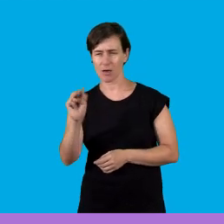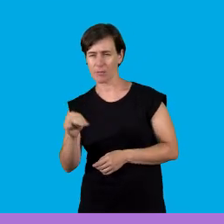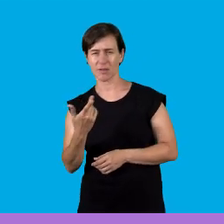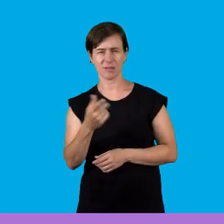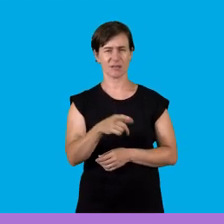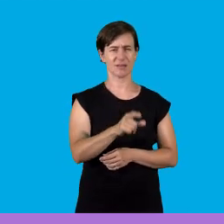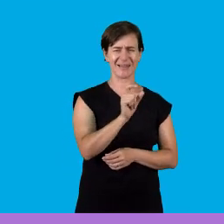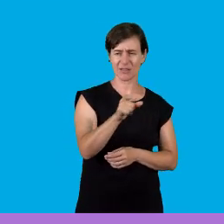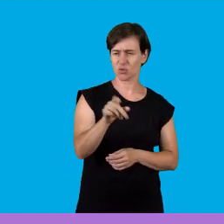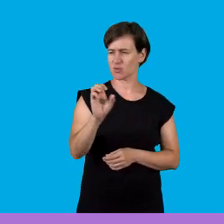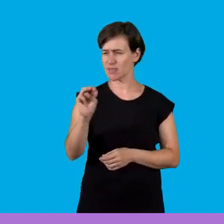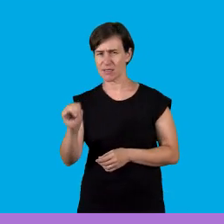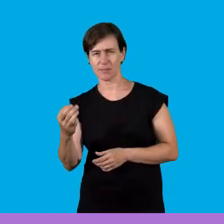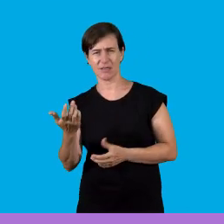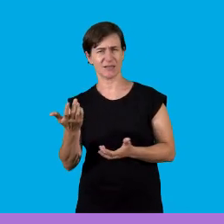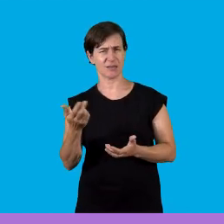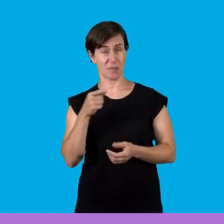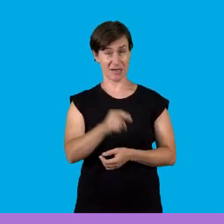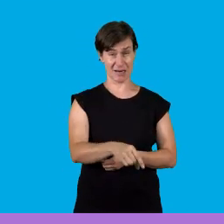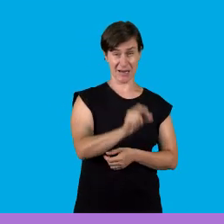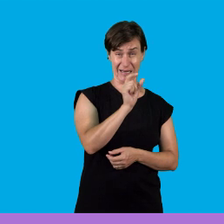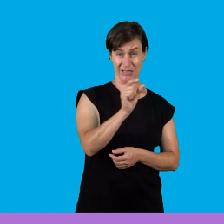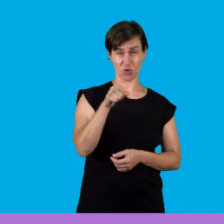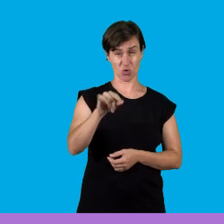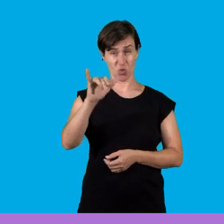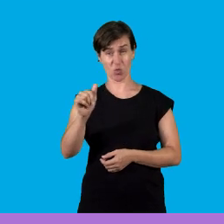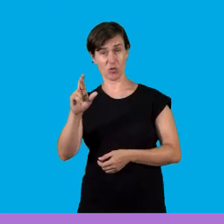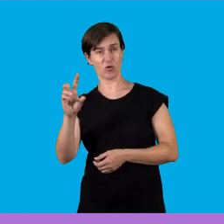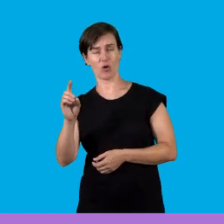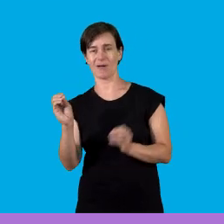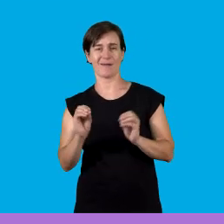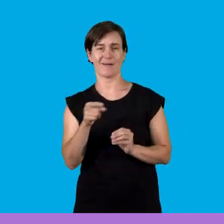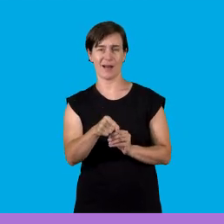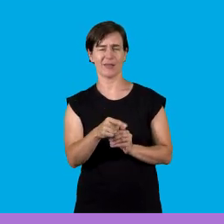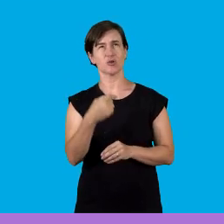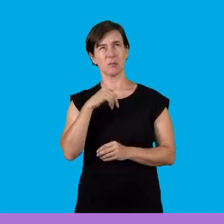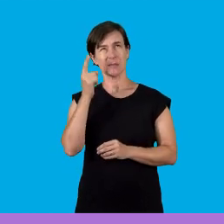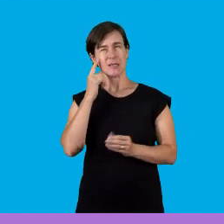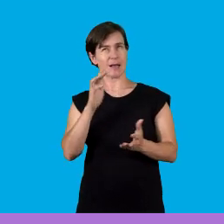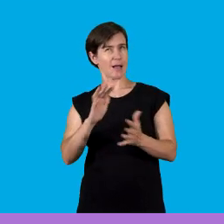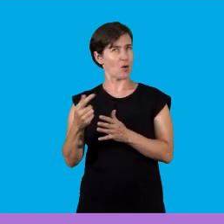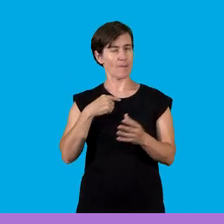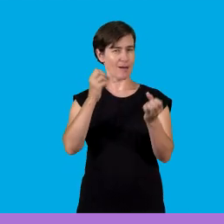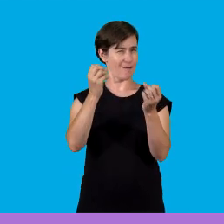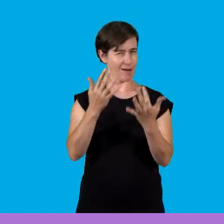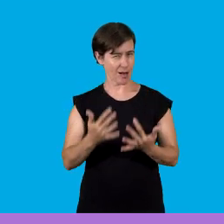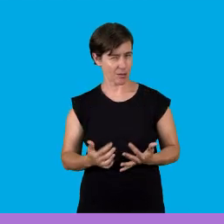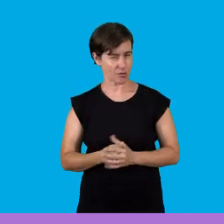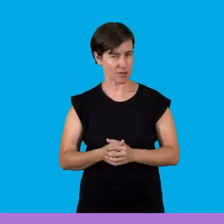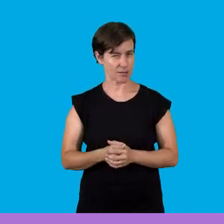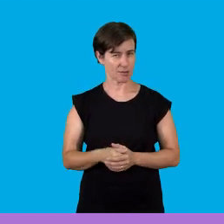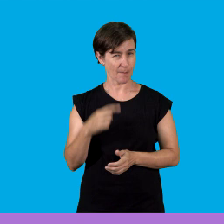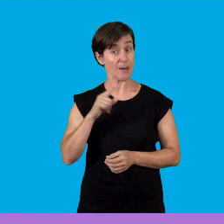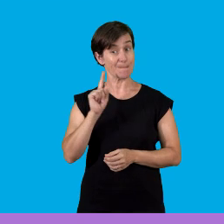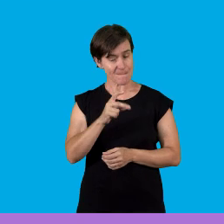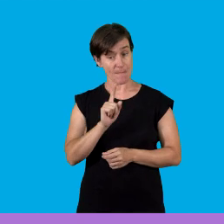foot to centimeters, inches to centimeters, but not inches to yards. Right, so now I must come up with a plan, okay? Always work with